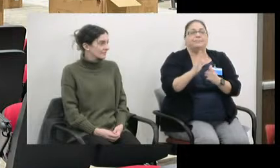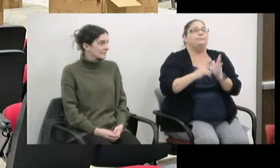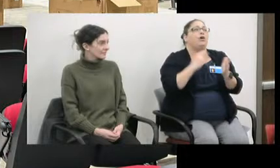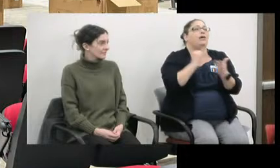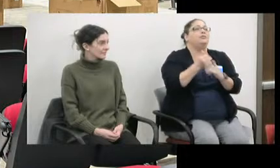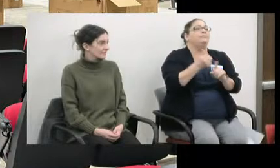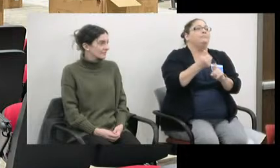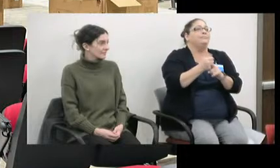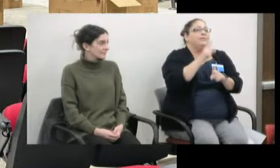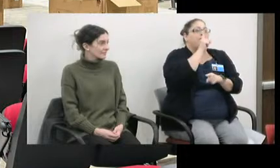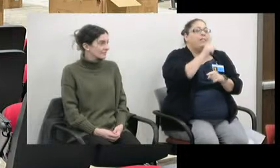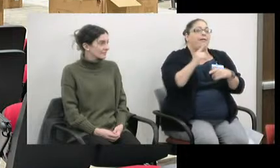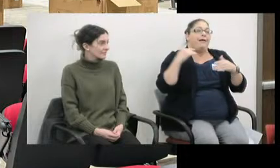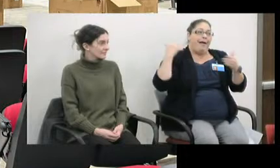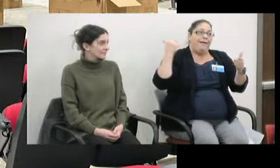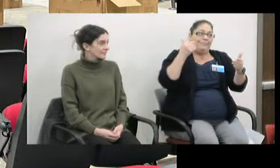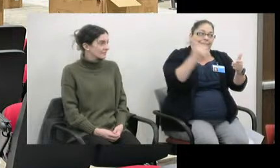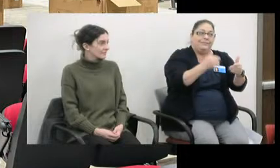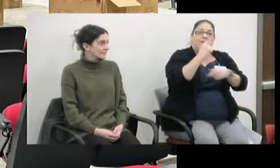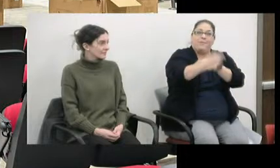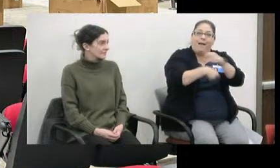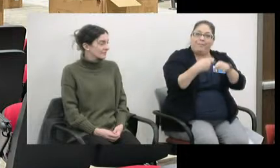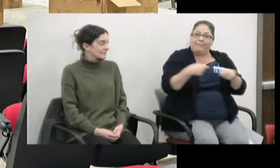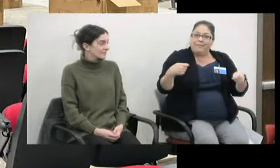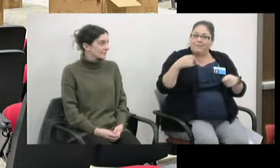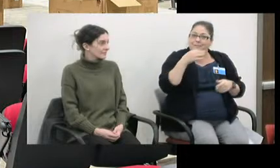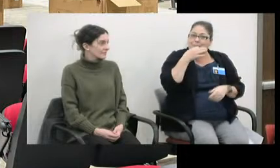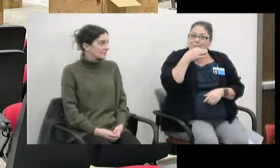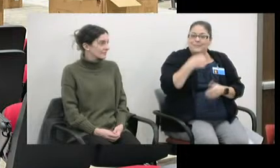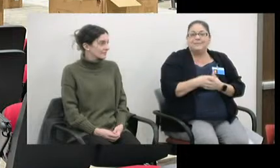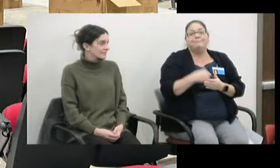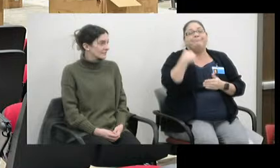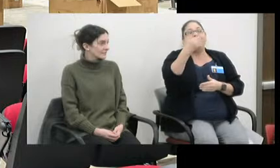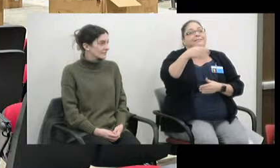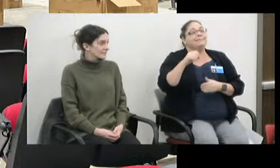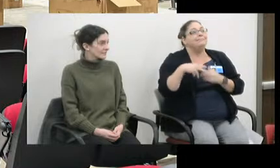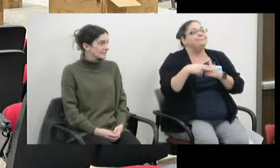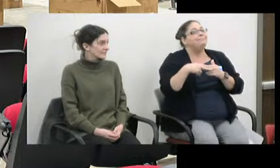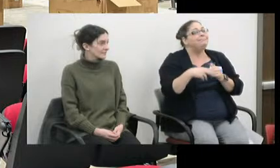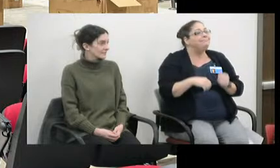quickly coming to an end. Next one, Steve.